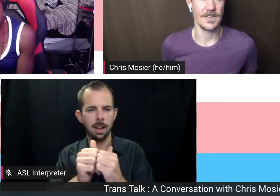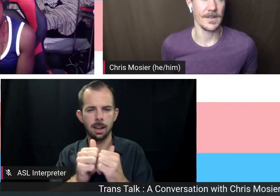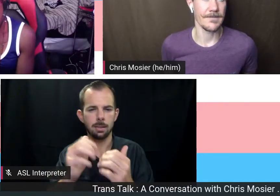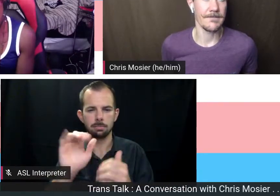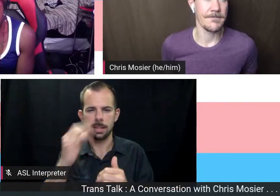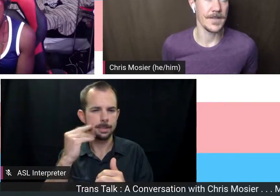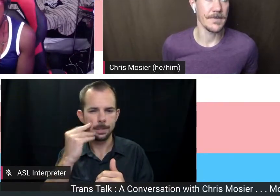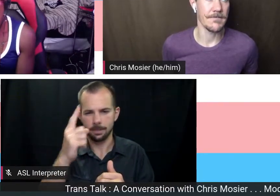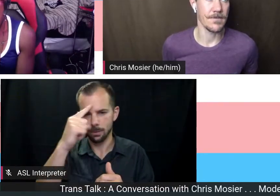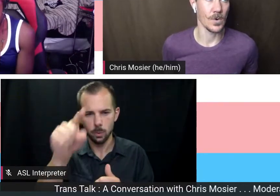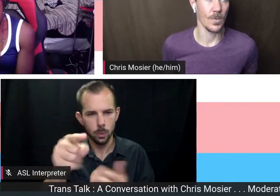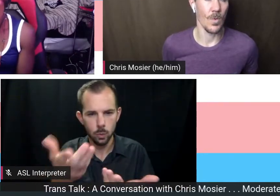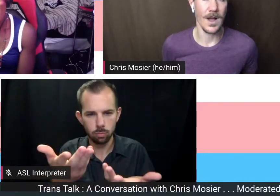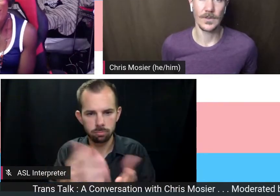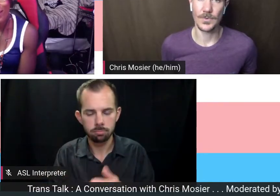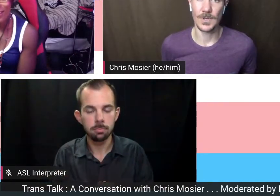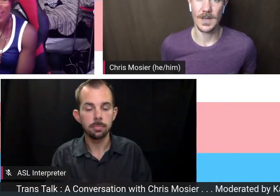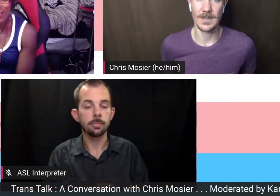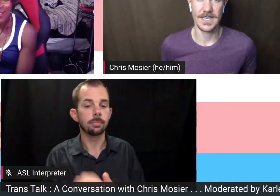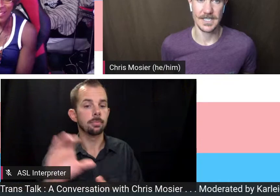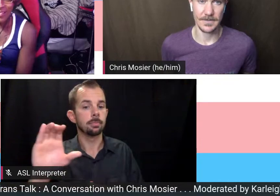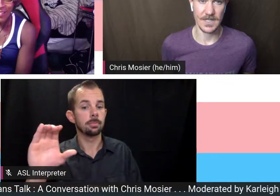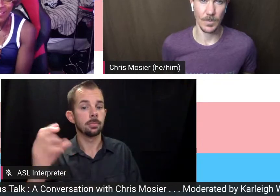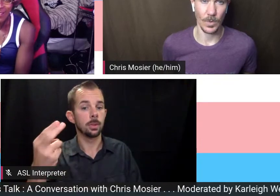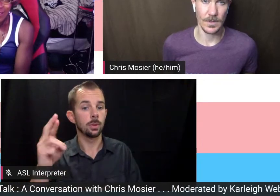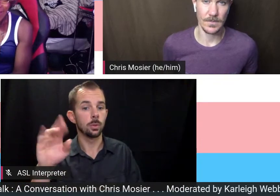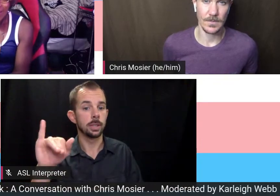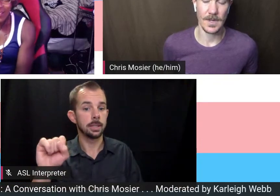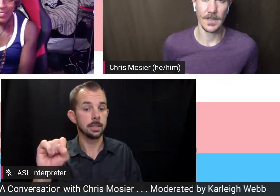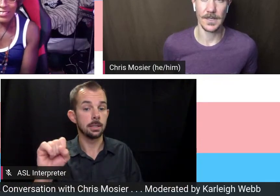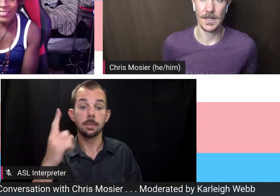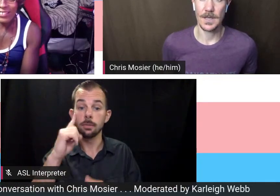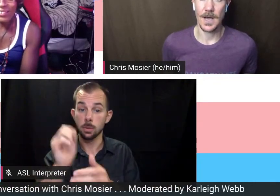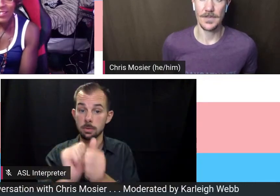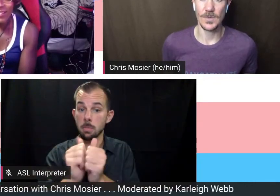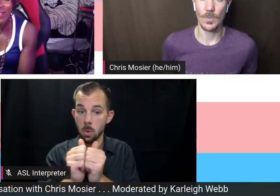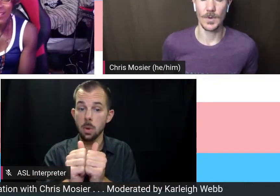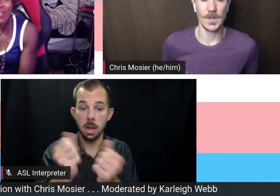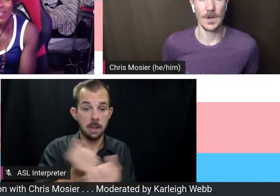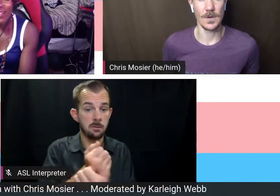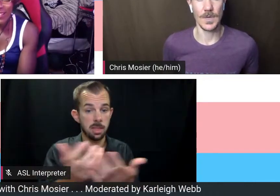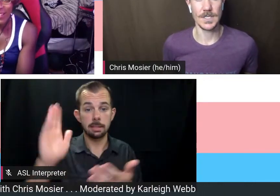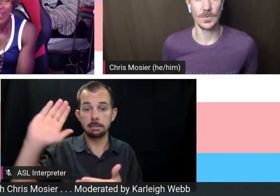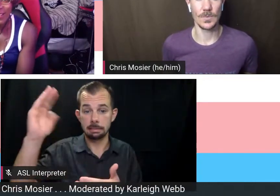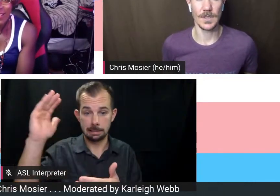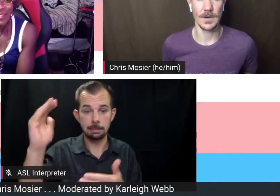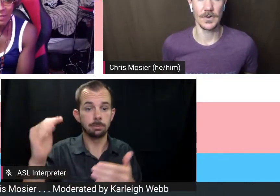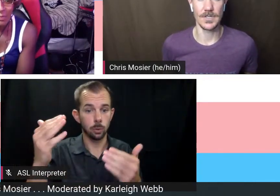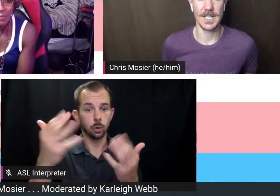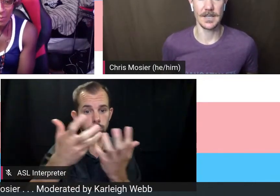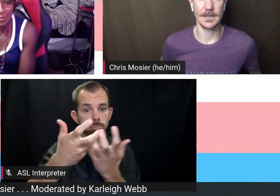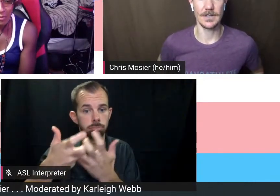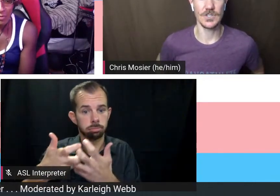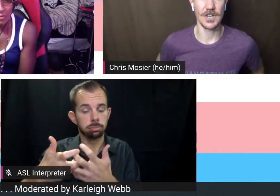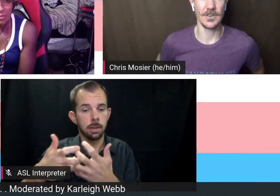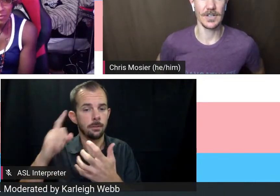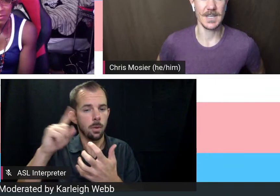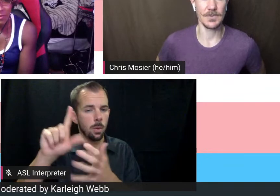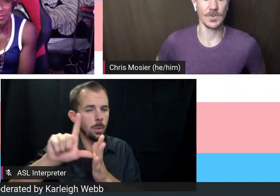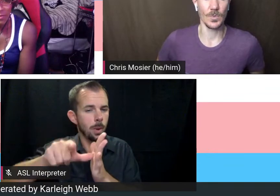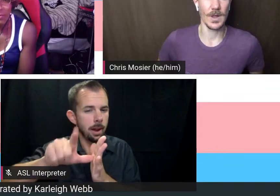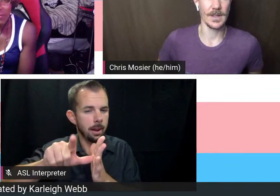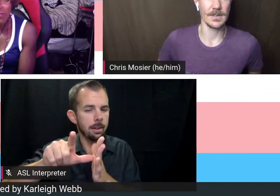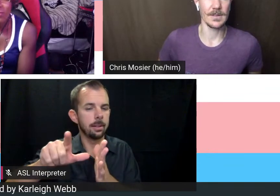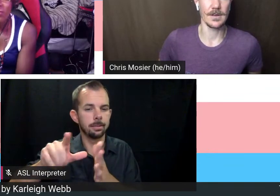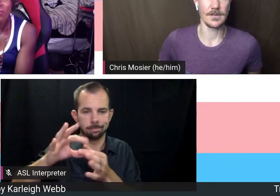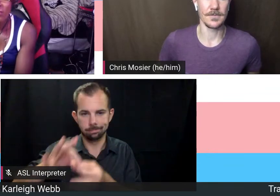think everything fit for a while through the context of sport, right? Like, I think when we're young, we don't really understand gender